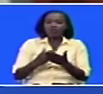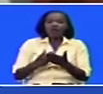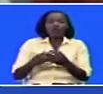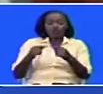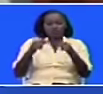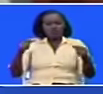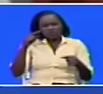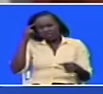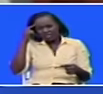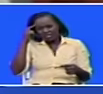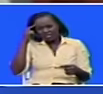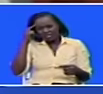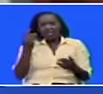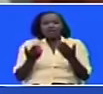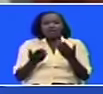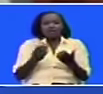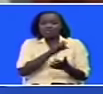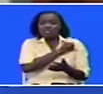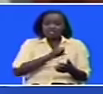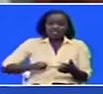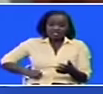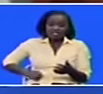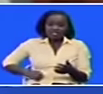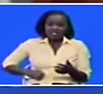that it's like we saw Senator Ongoro say that